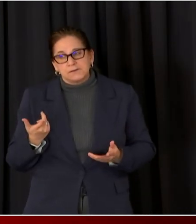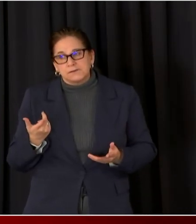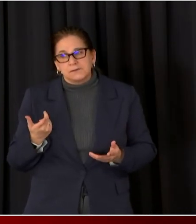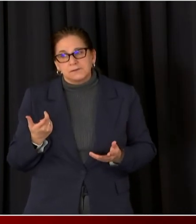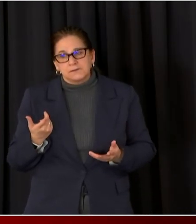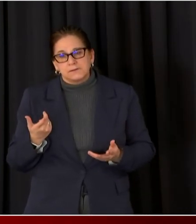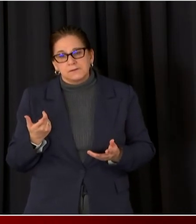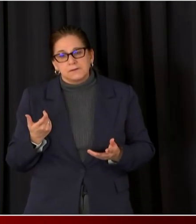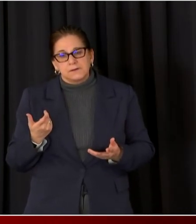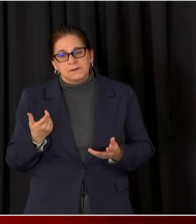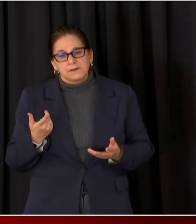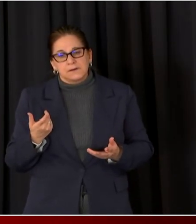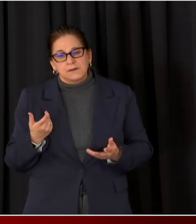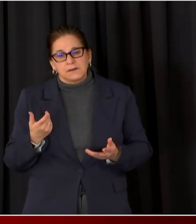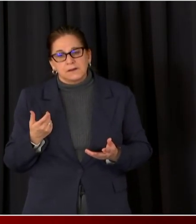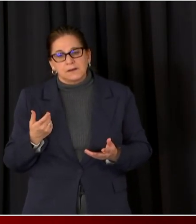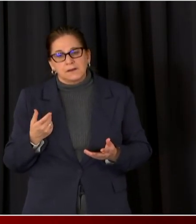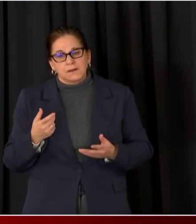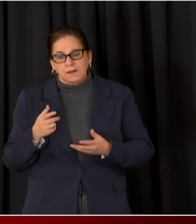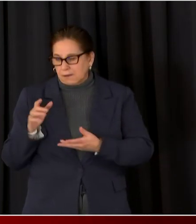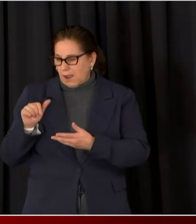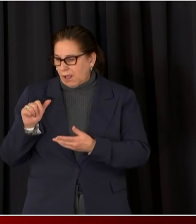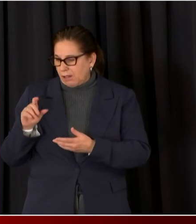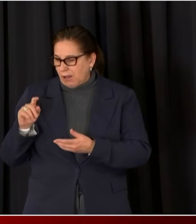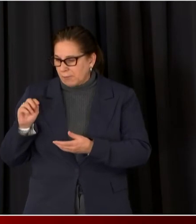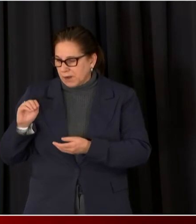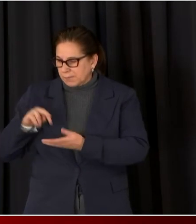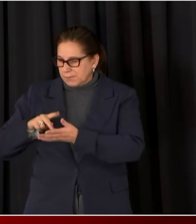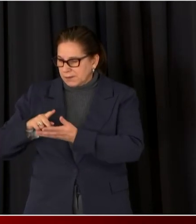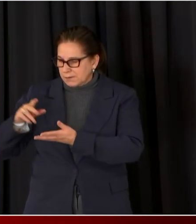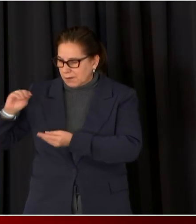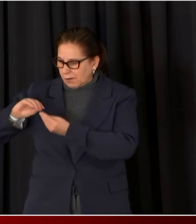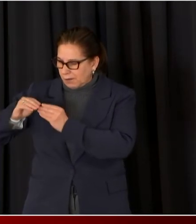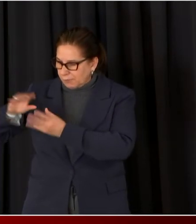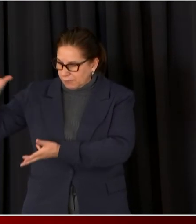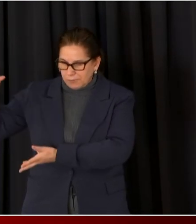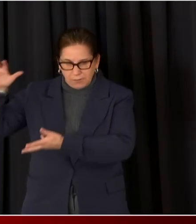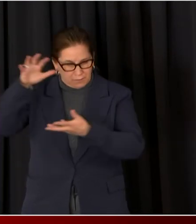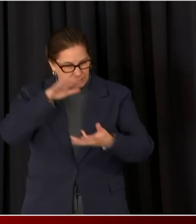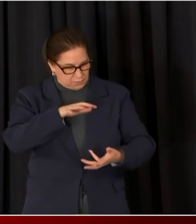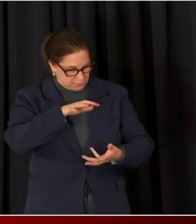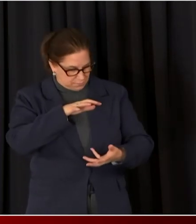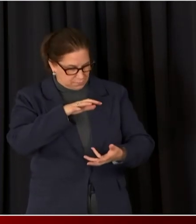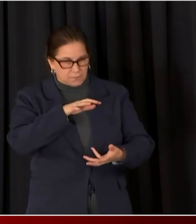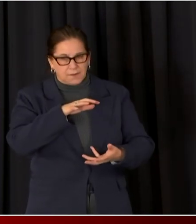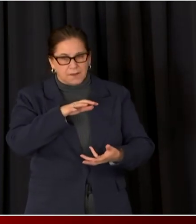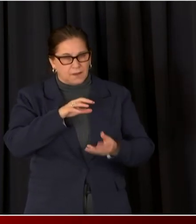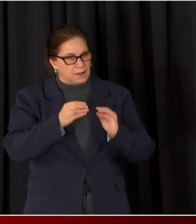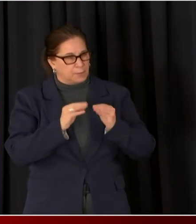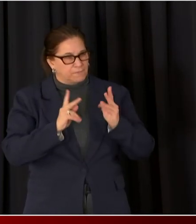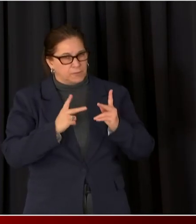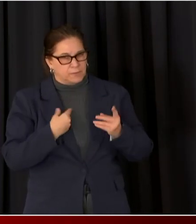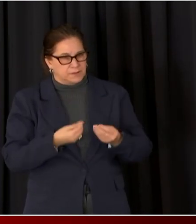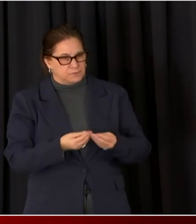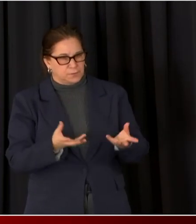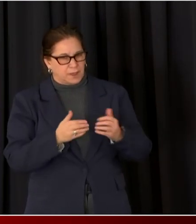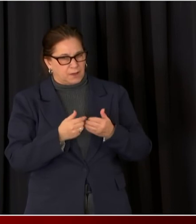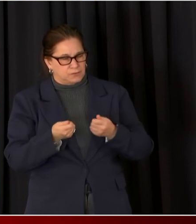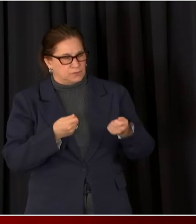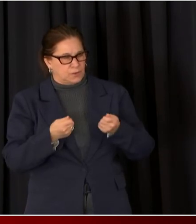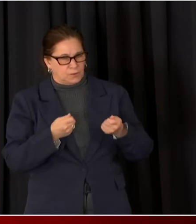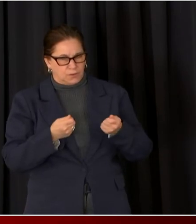expect that to come weekly or bi-weekly. Do you expect the number, I know you'll ask for more, but what are they telling you about what to